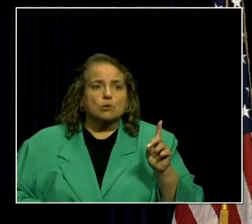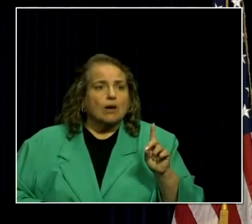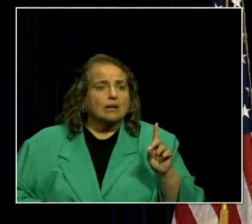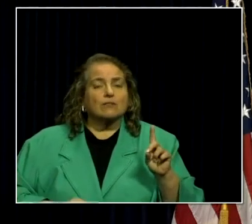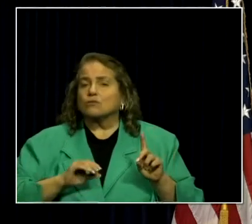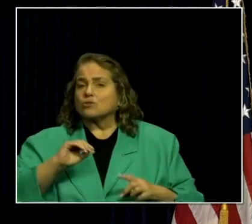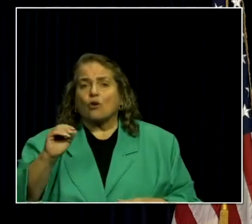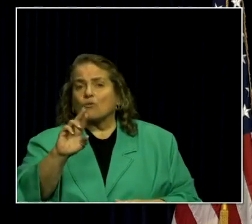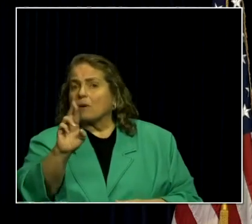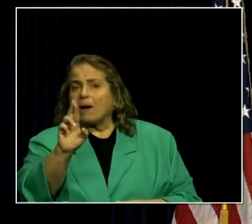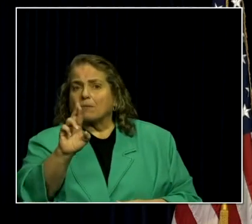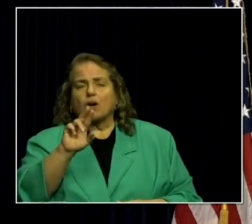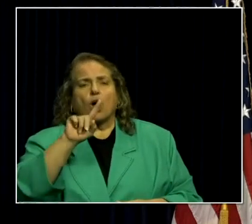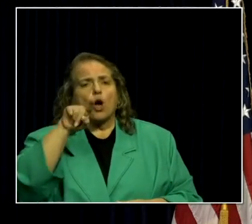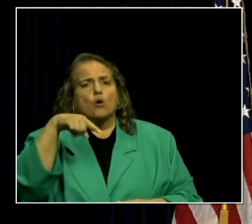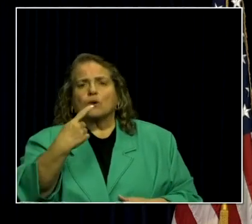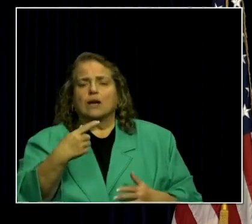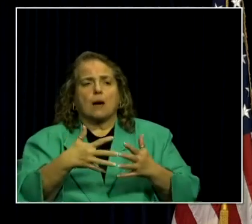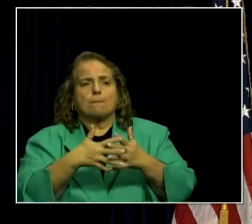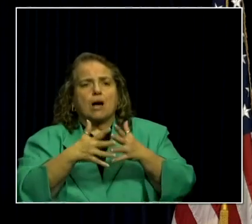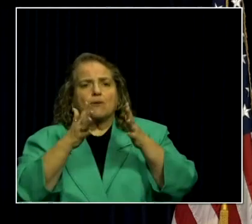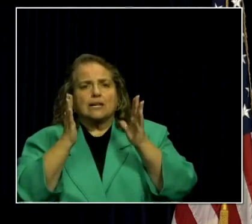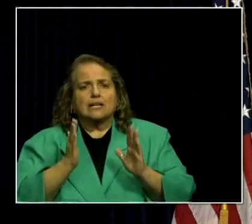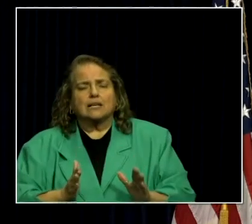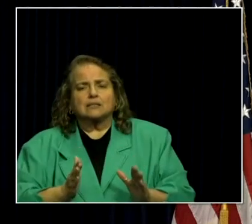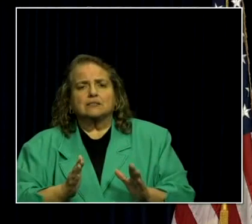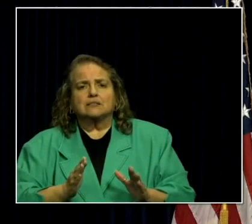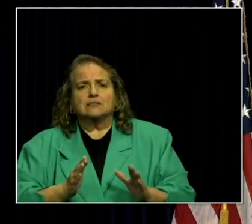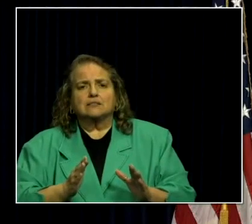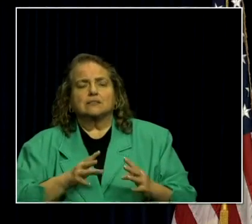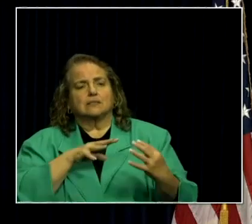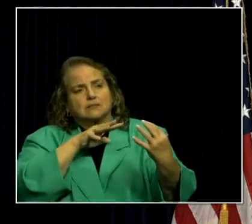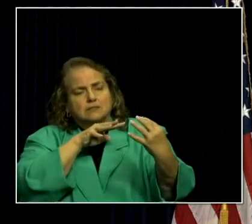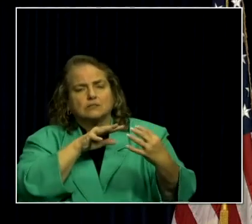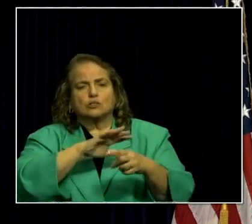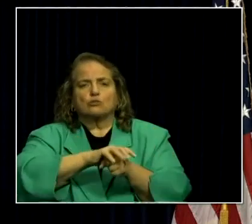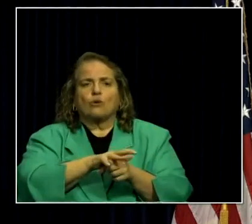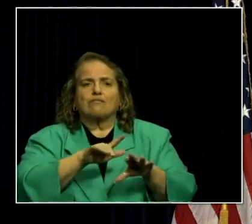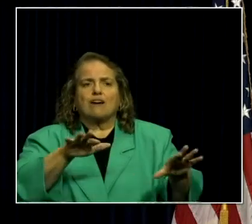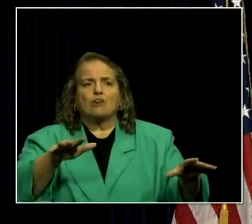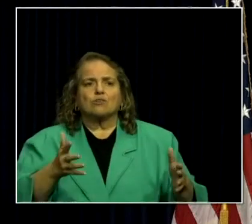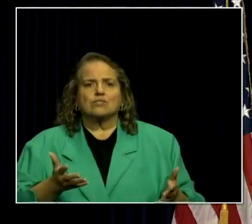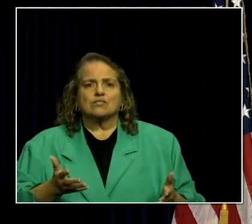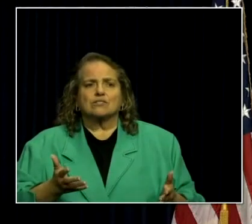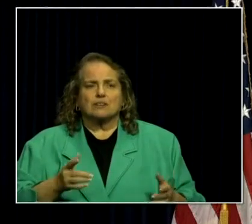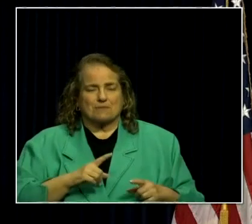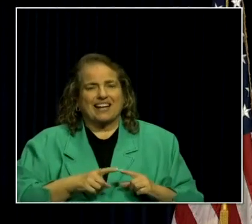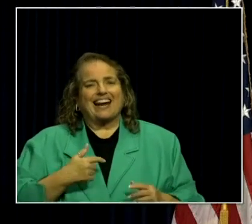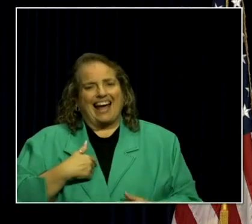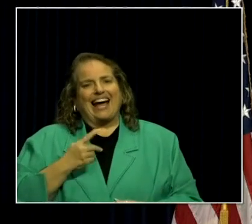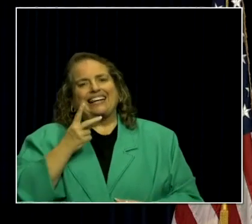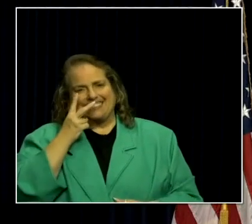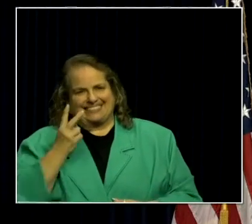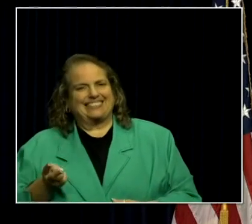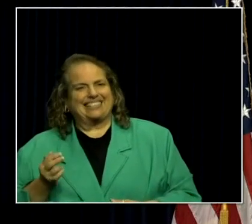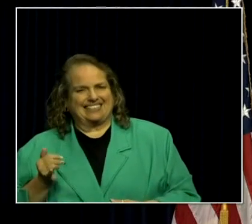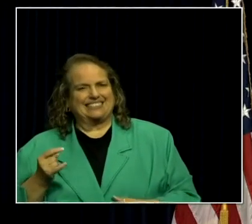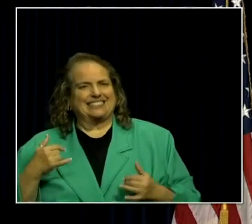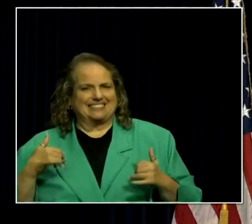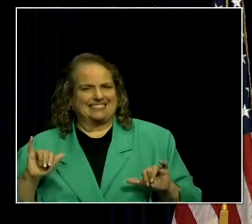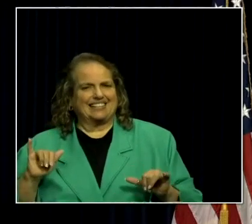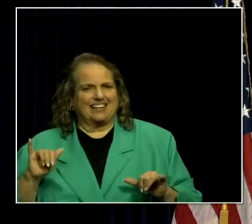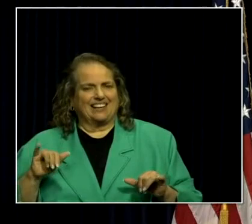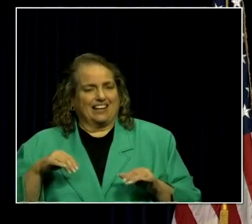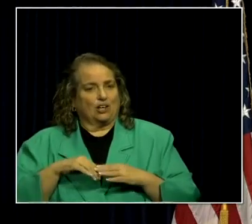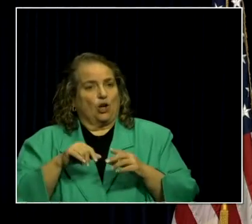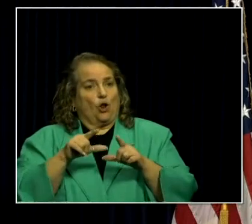Republicans. There is only Americans versus a coronavirus. But I see that. I mean, I see it in local governments where, admittedly, I used to